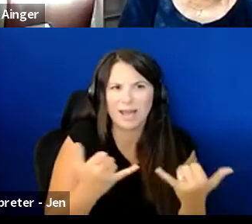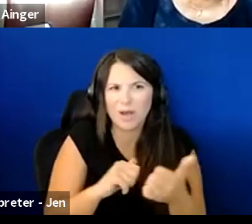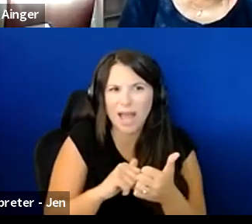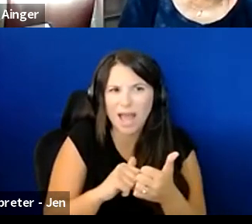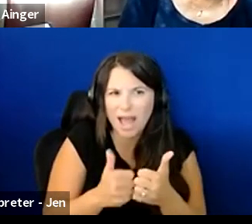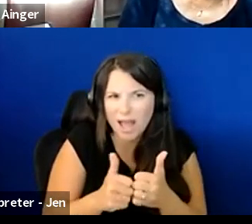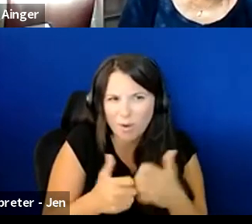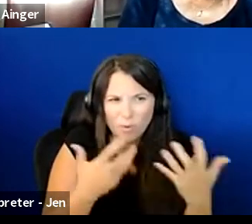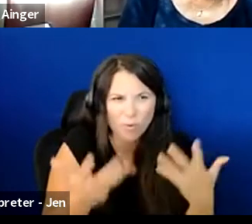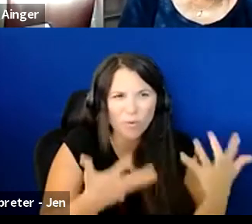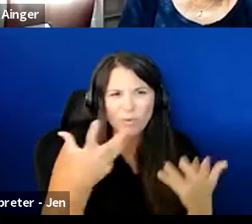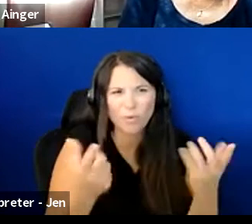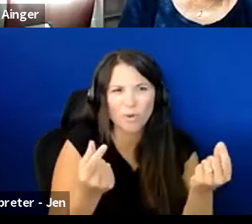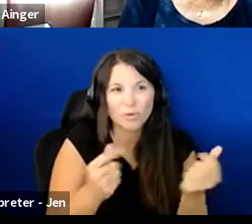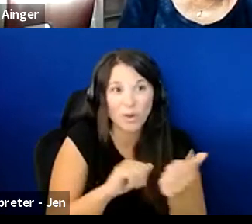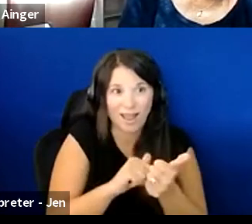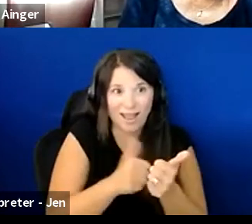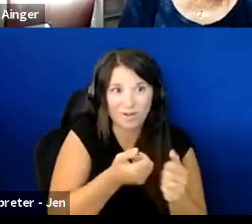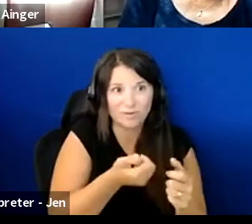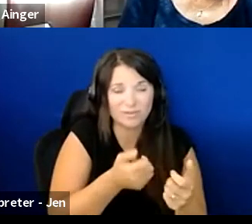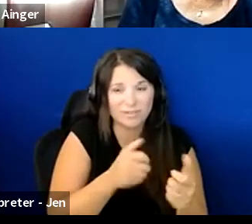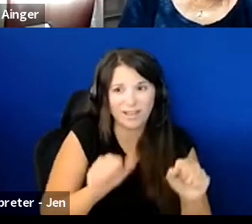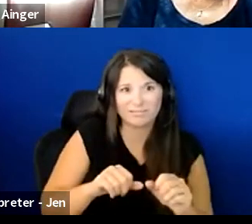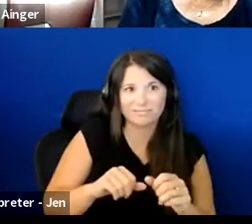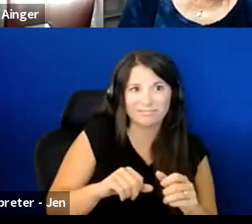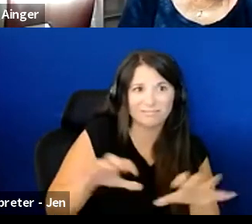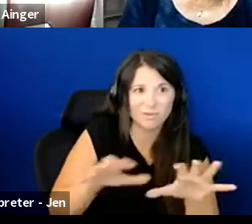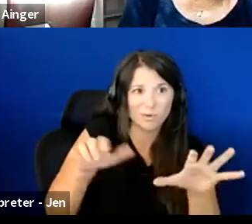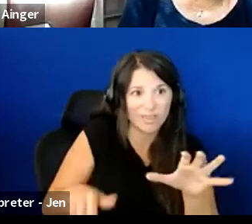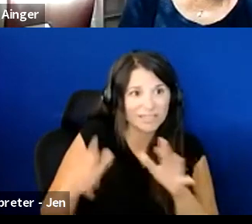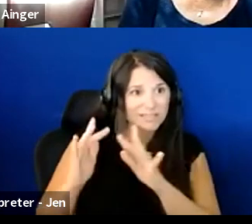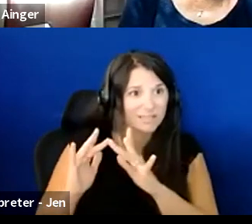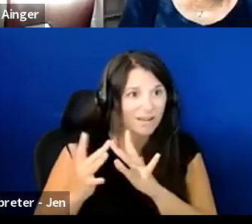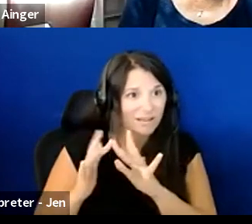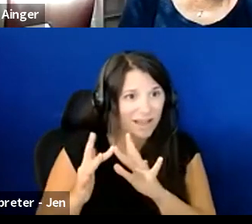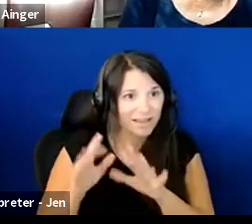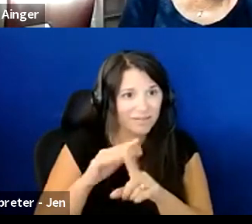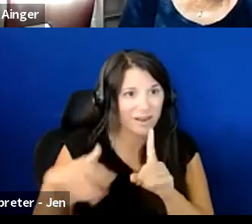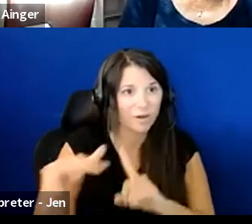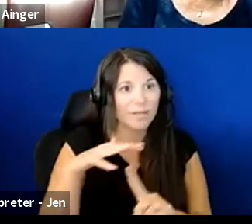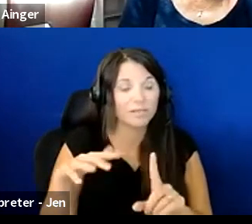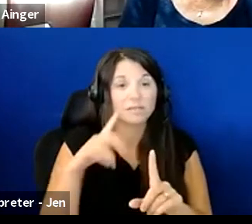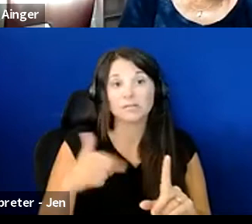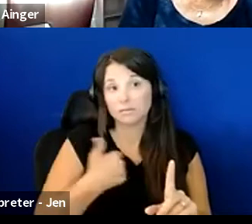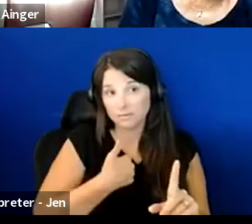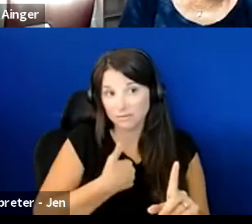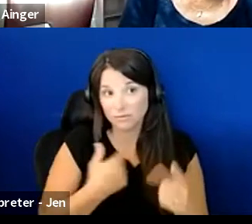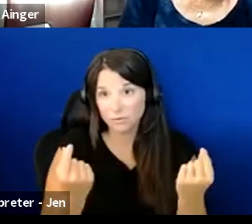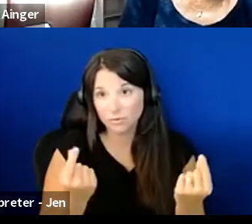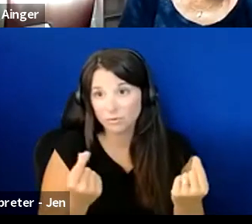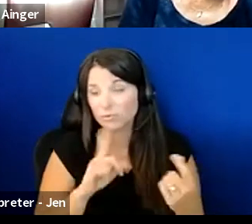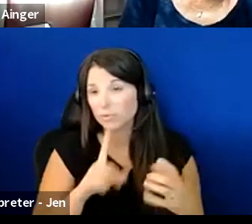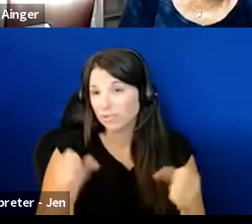this translate to an online environment? And so for myself, I spent